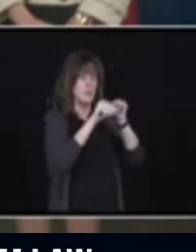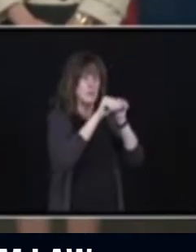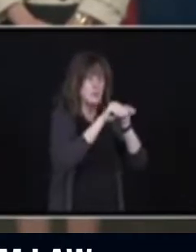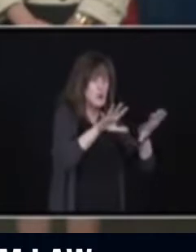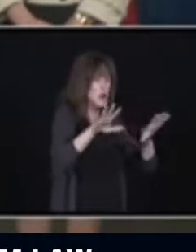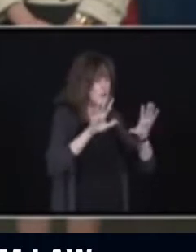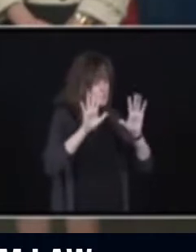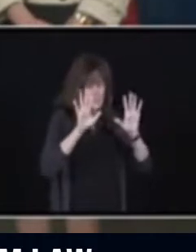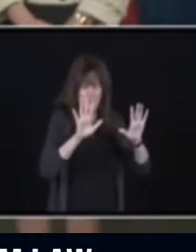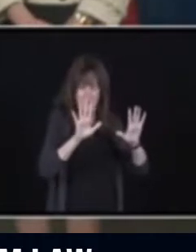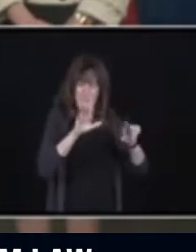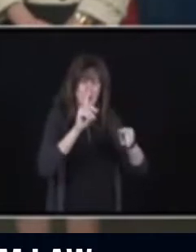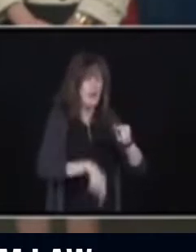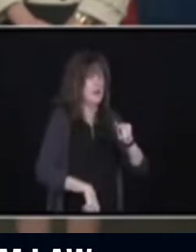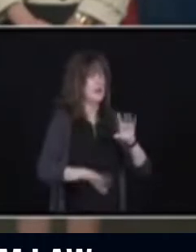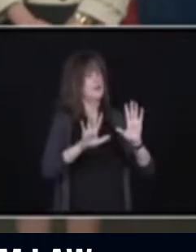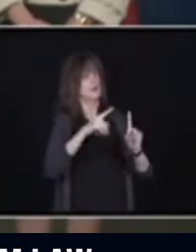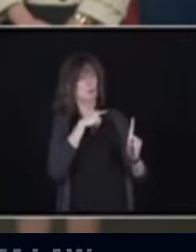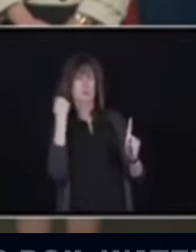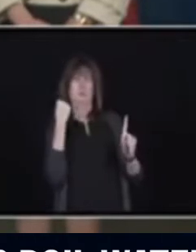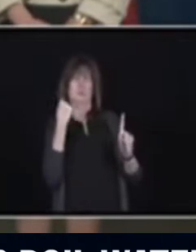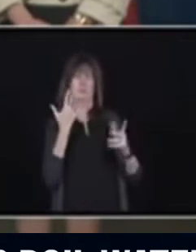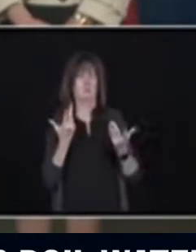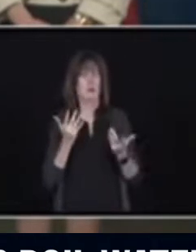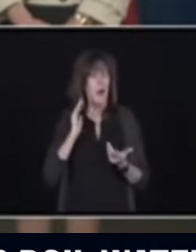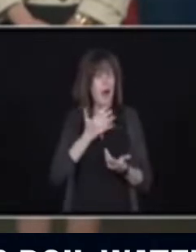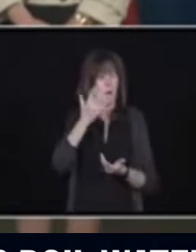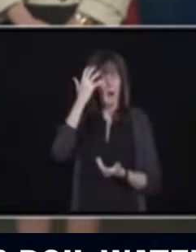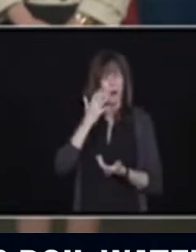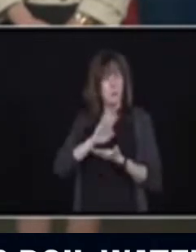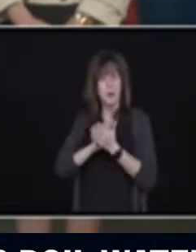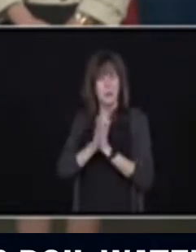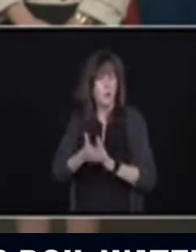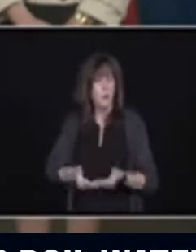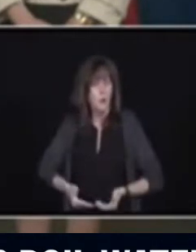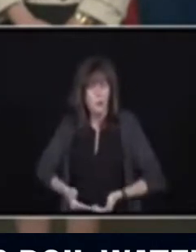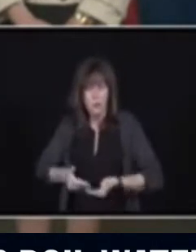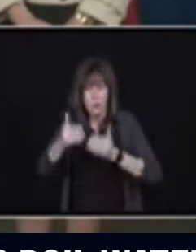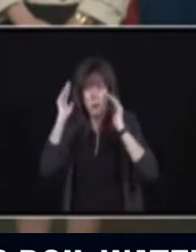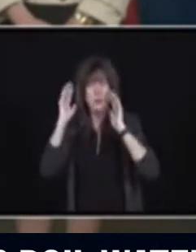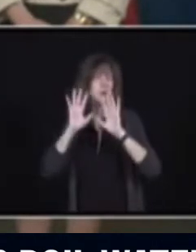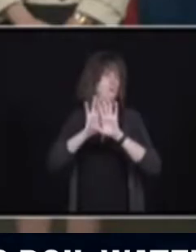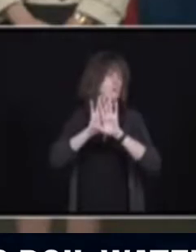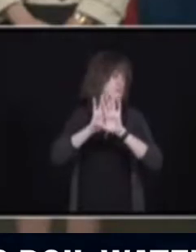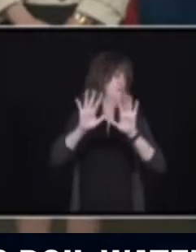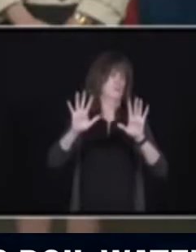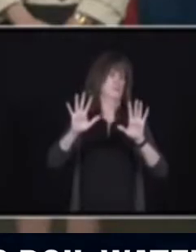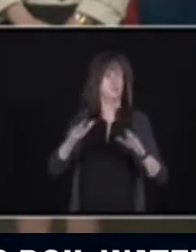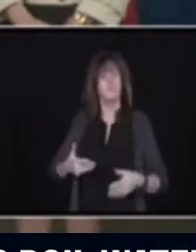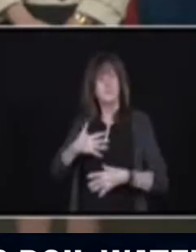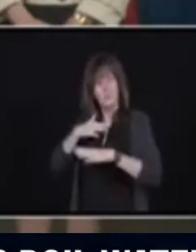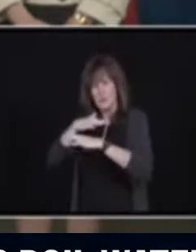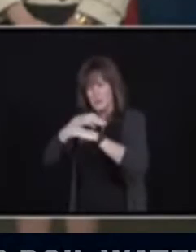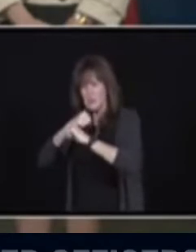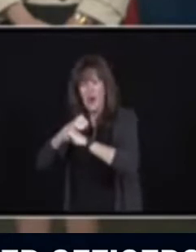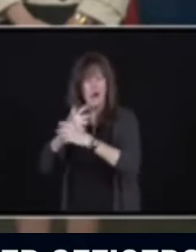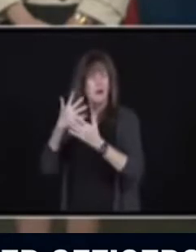cannot risk overwhelming our hospitals. To protect our most vulnerable, to protect what matters